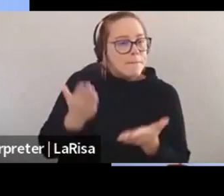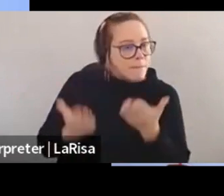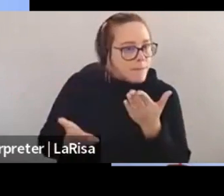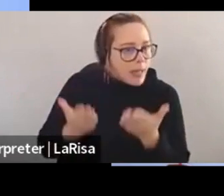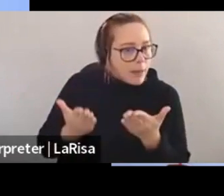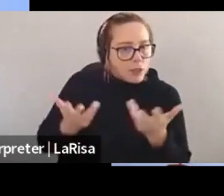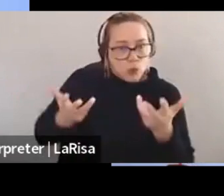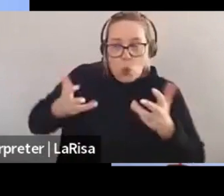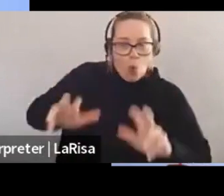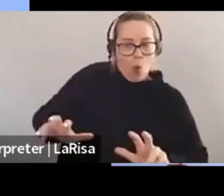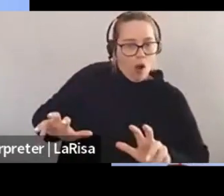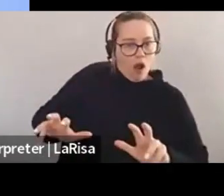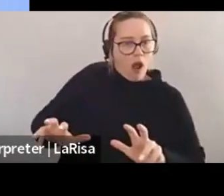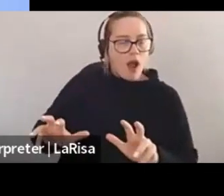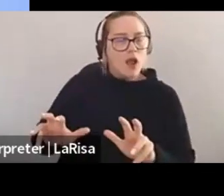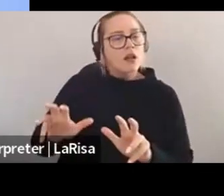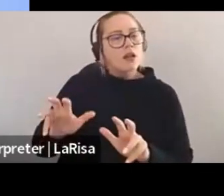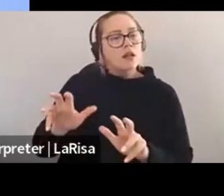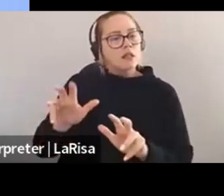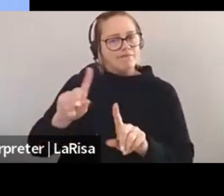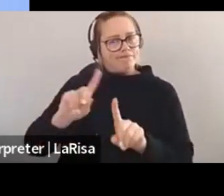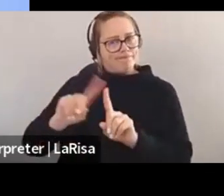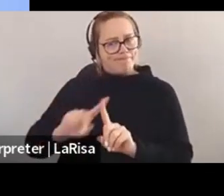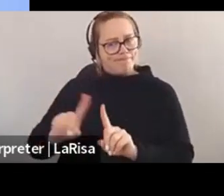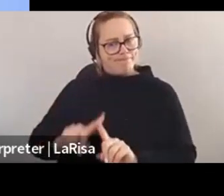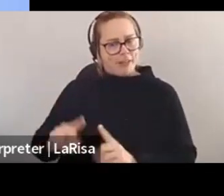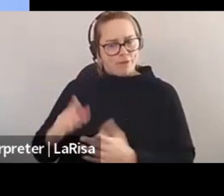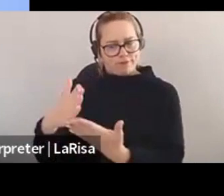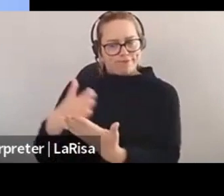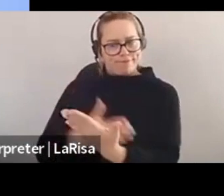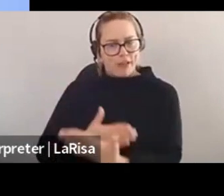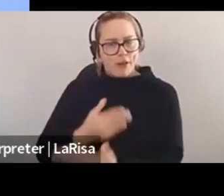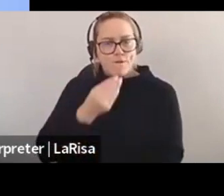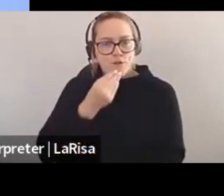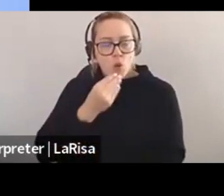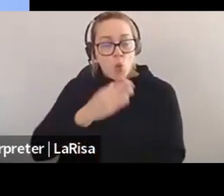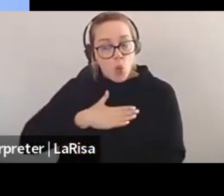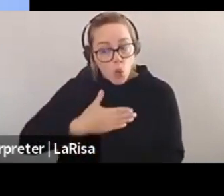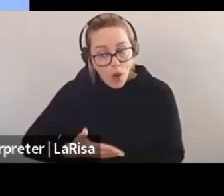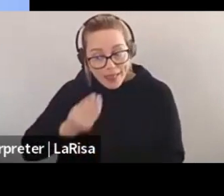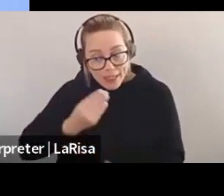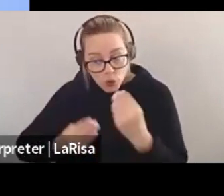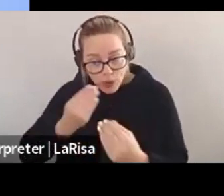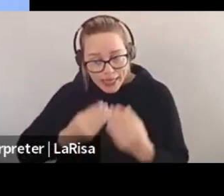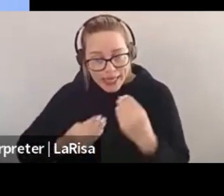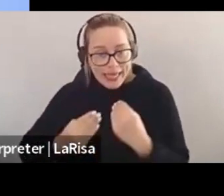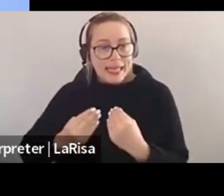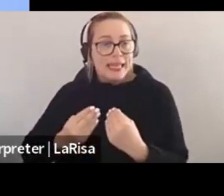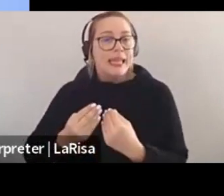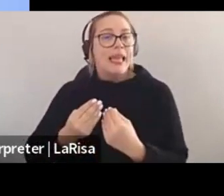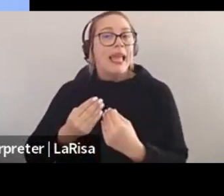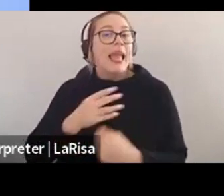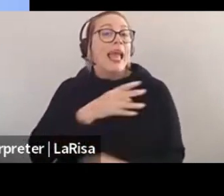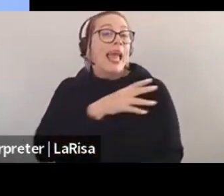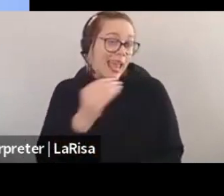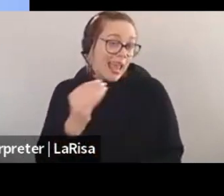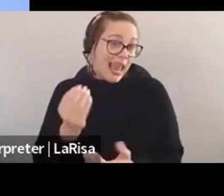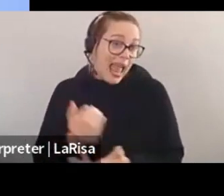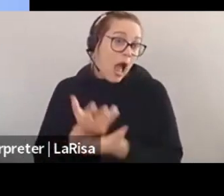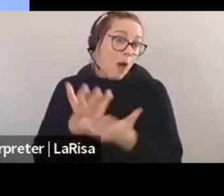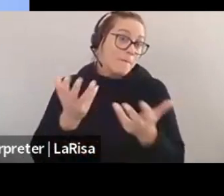that there are certain things that they won't eat. Food selectivity, you're being selective about what you are willing to